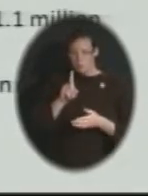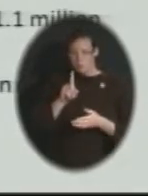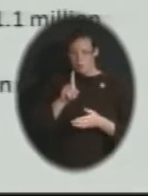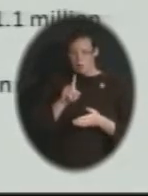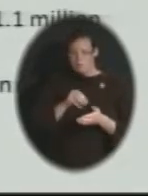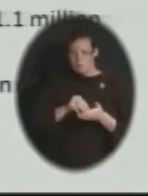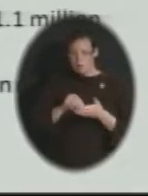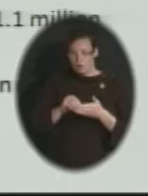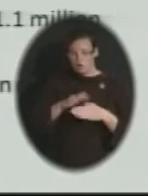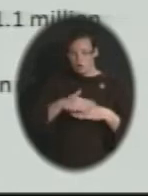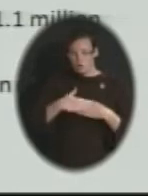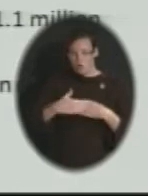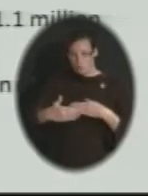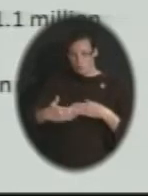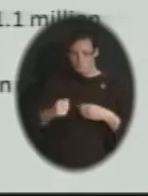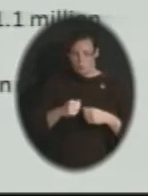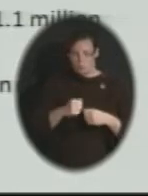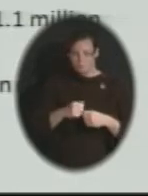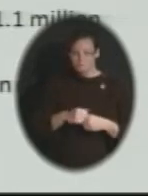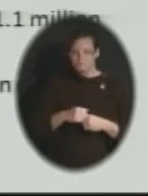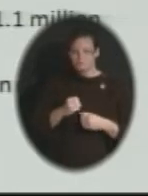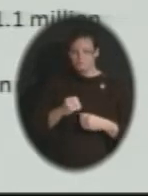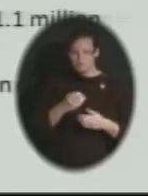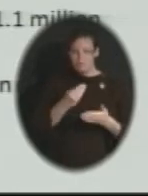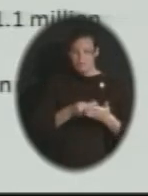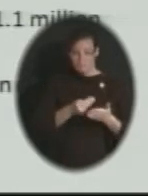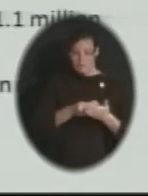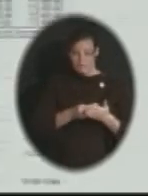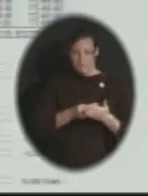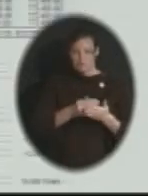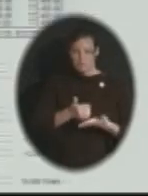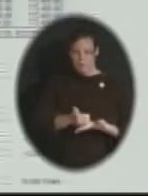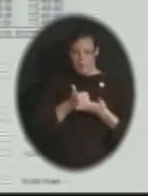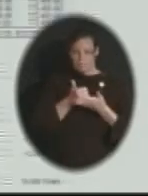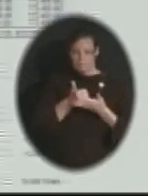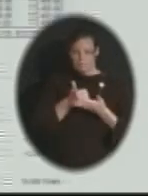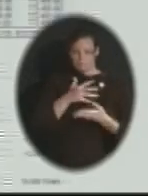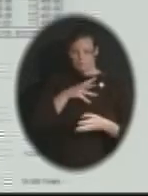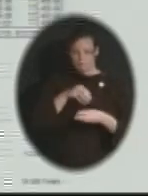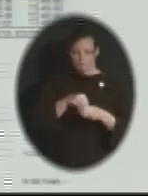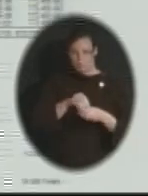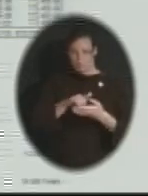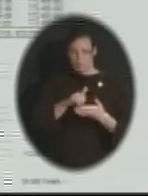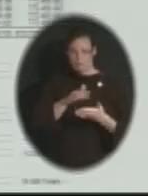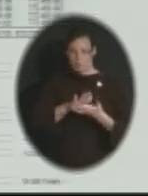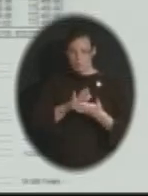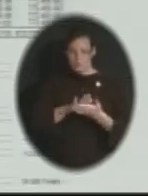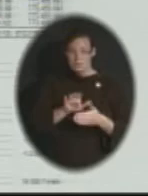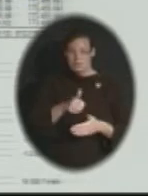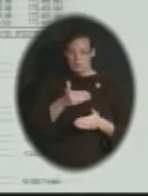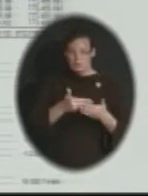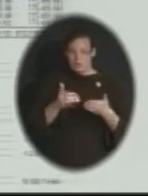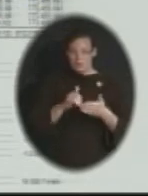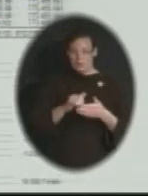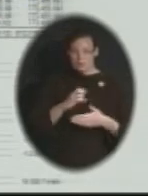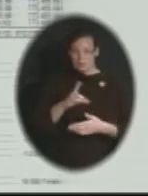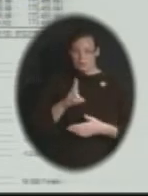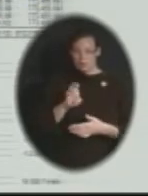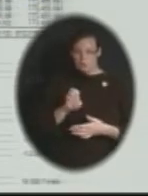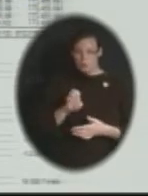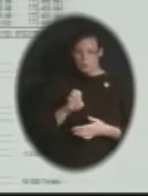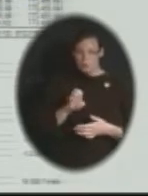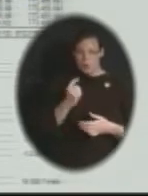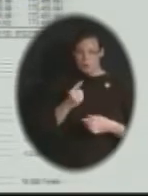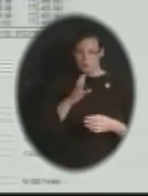going forward from that point. So there is a funding mechanism to help us get into the school. The other thing is these QSCAB bonds I